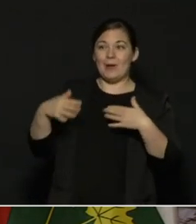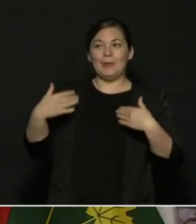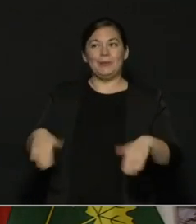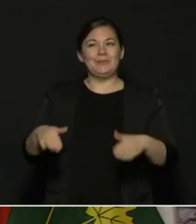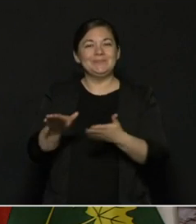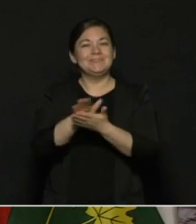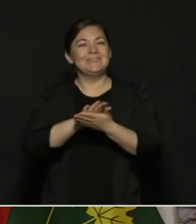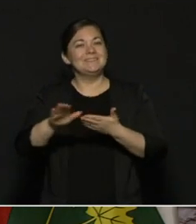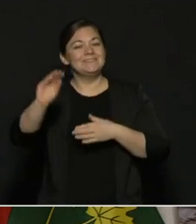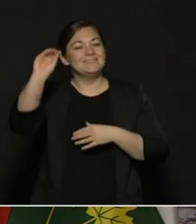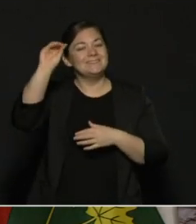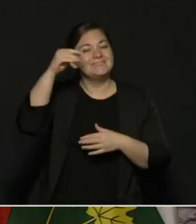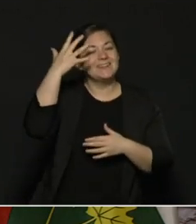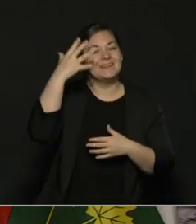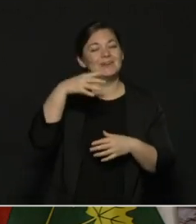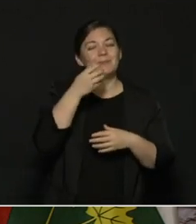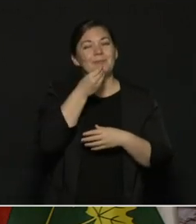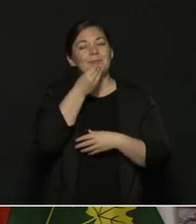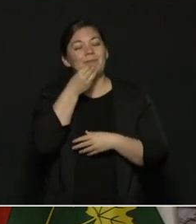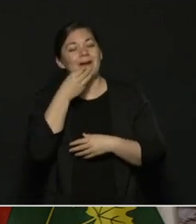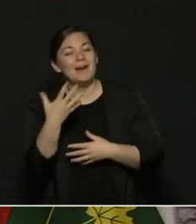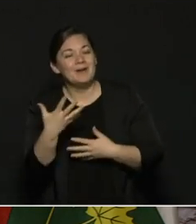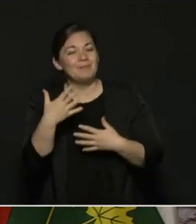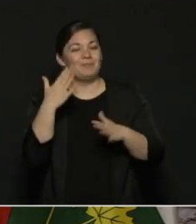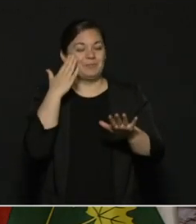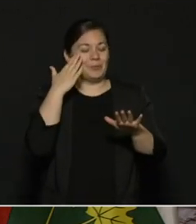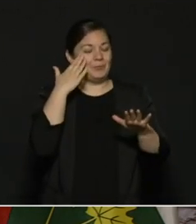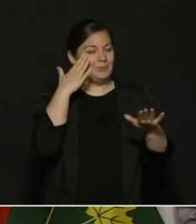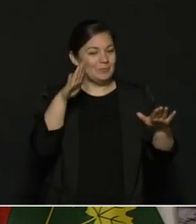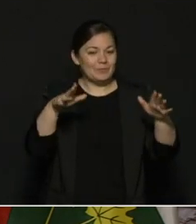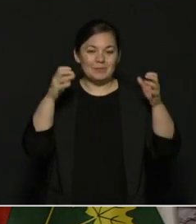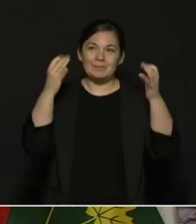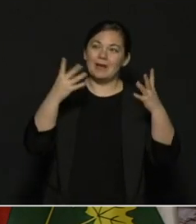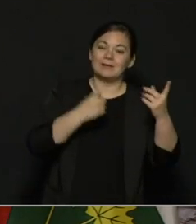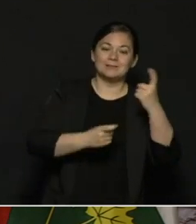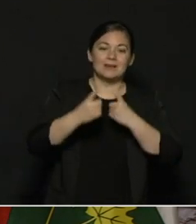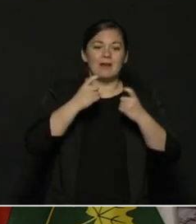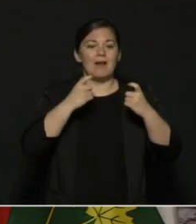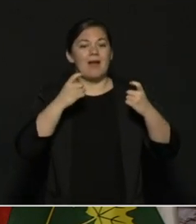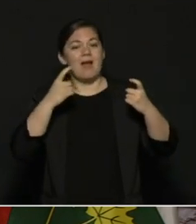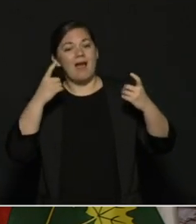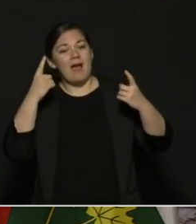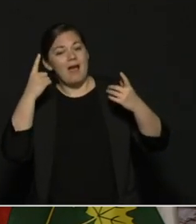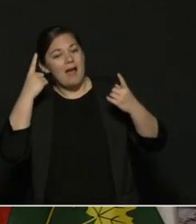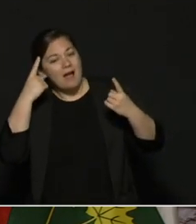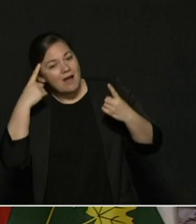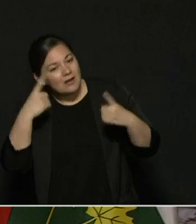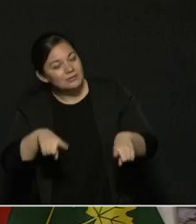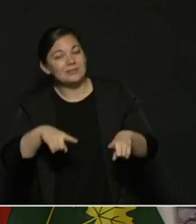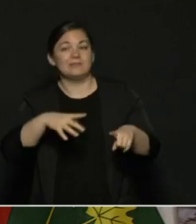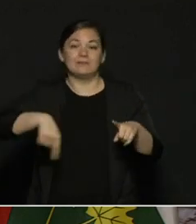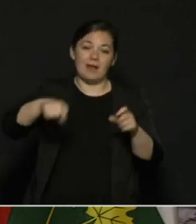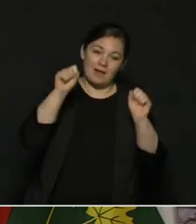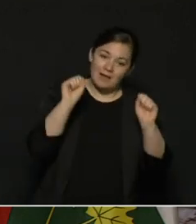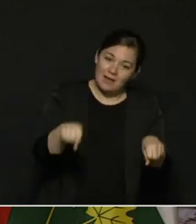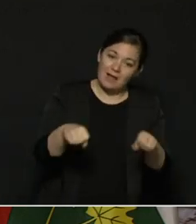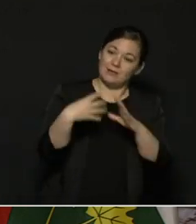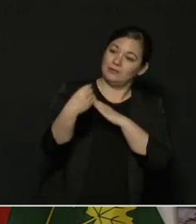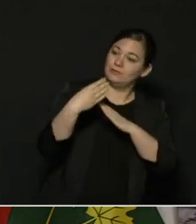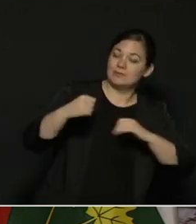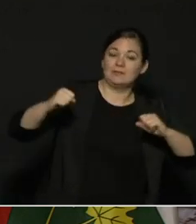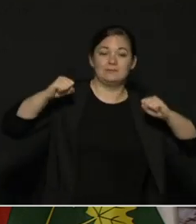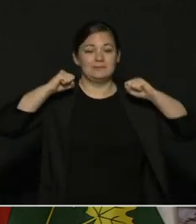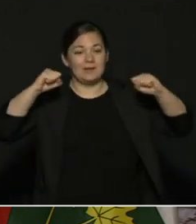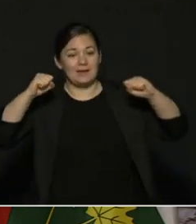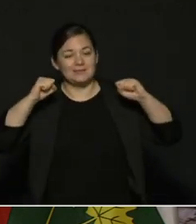weekend. Everybody's always asking what I'm saying. I said all along, I don't mind people going outside, people getting exercise,